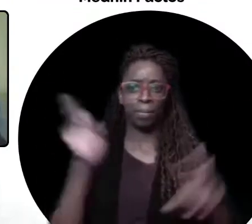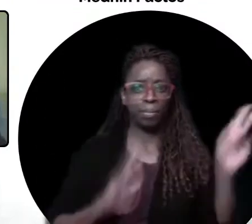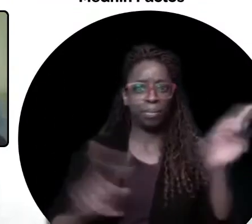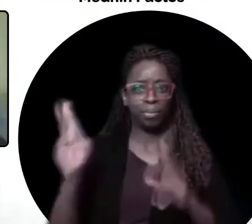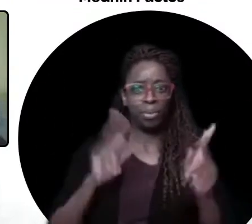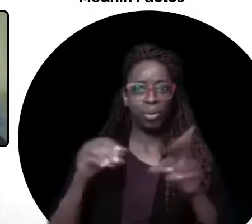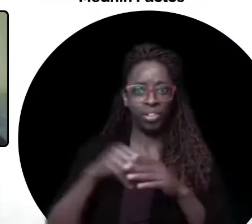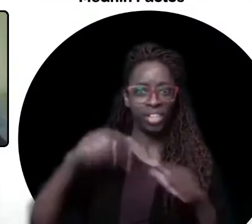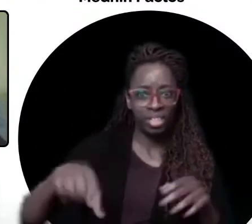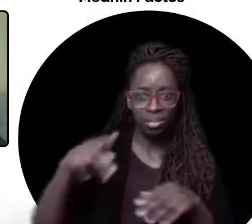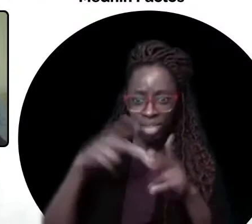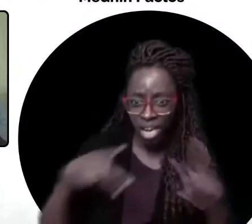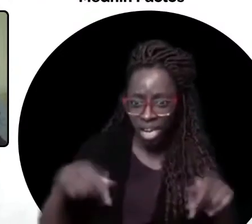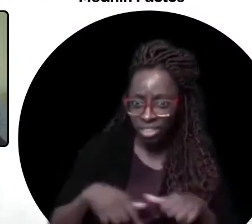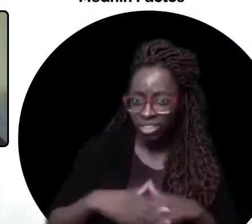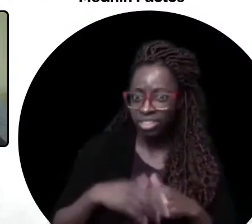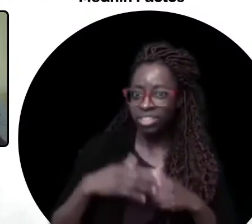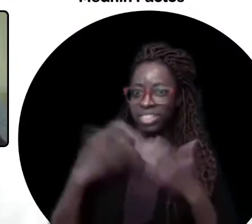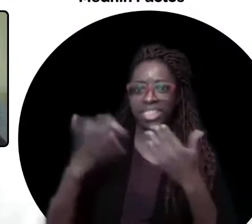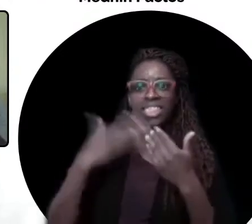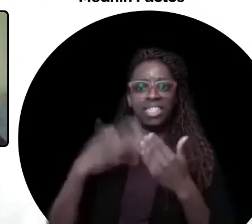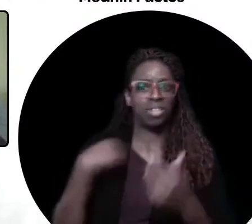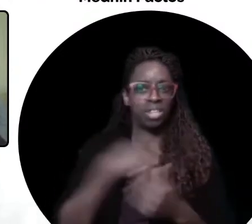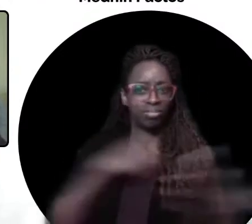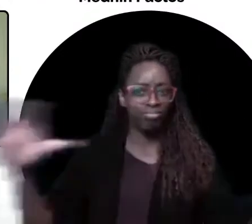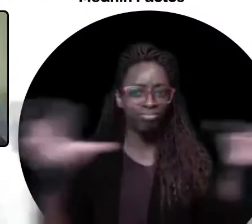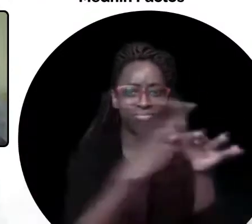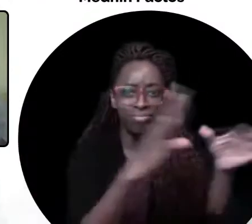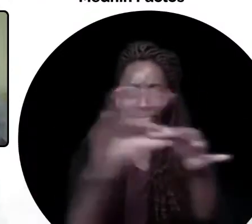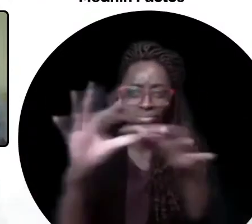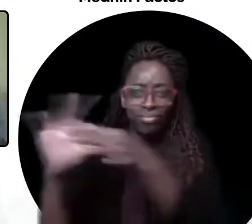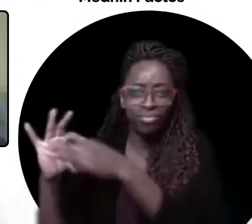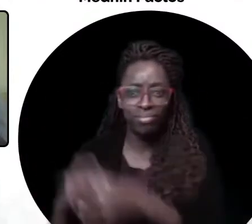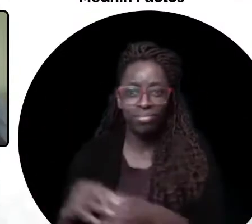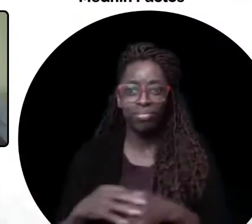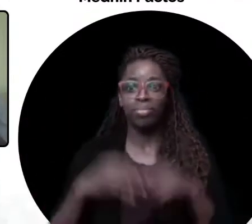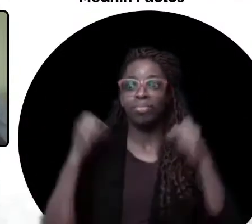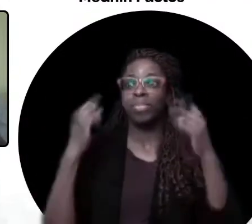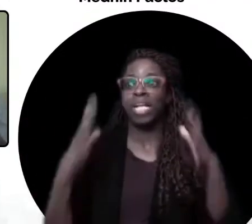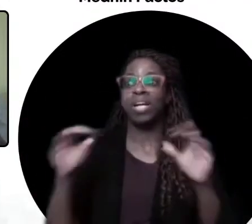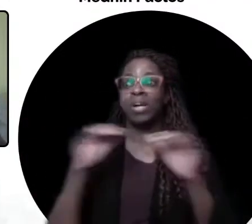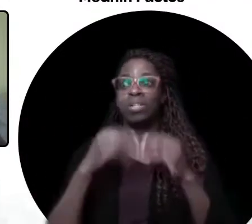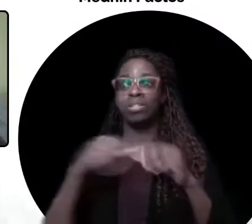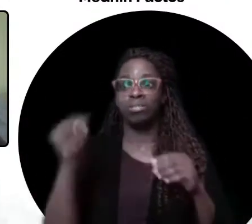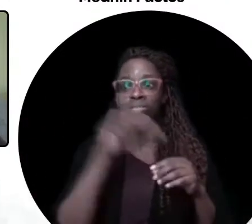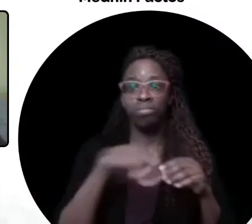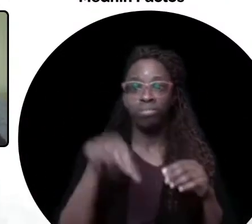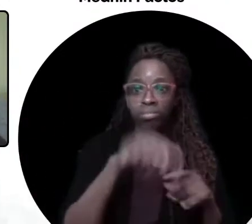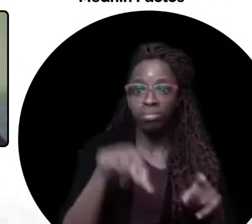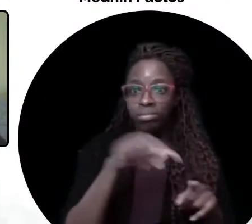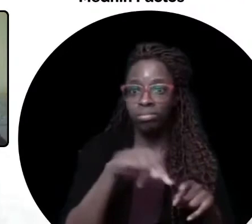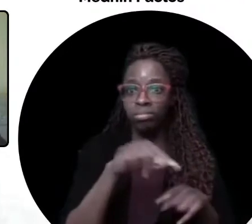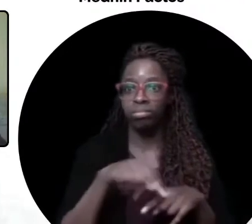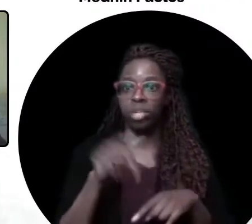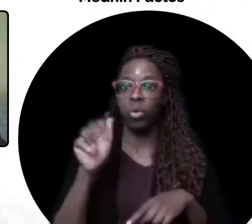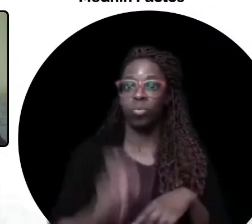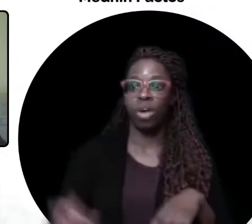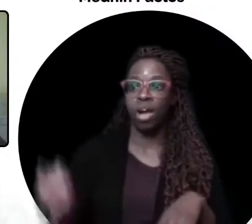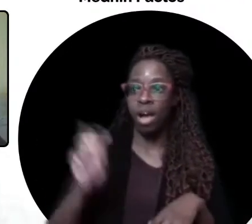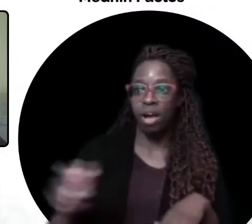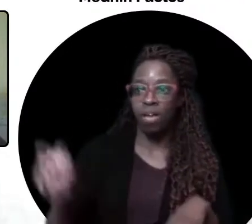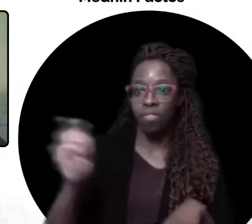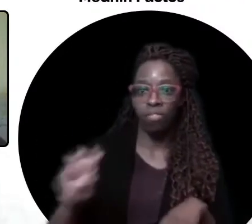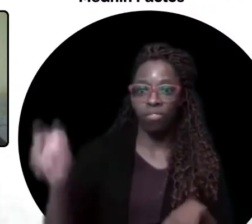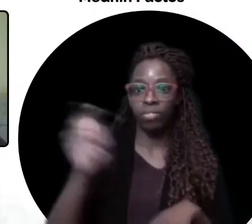traveling, and we're trying, and many, there's a lot of organizers watching this conversation. So I was wondering